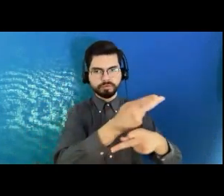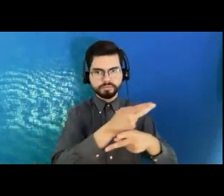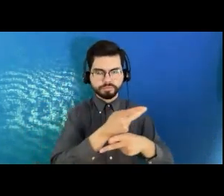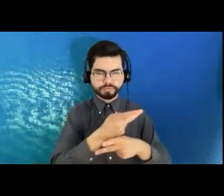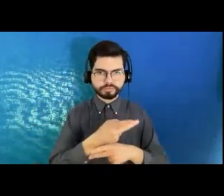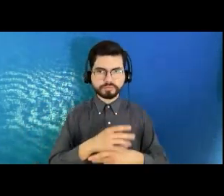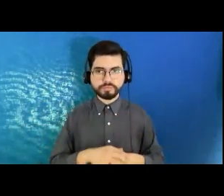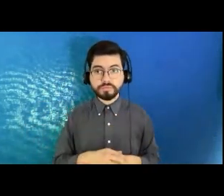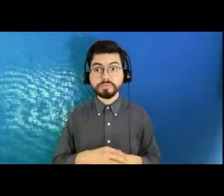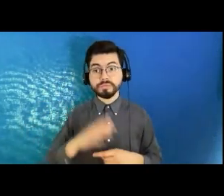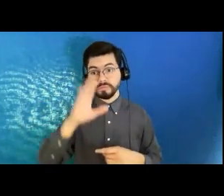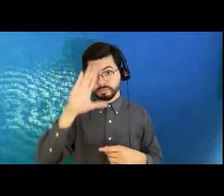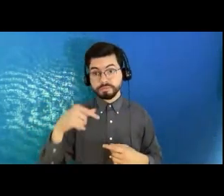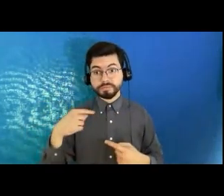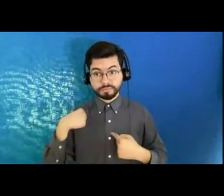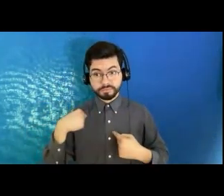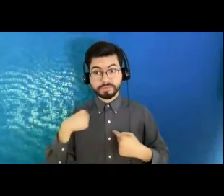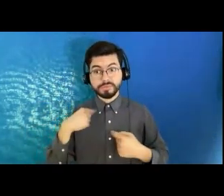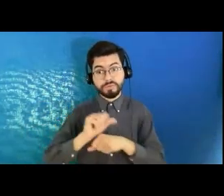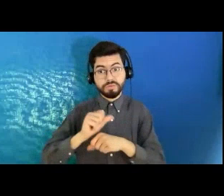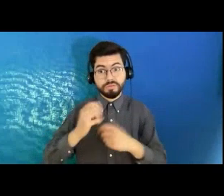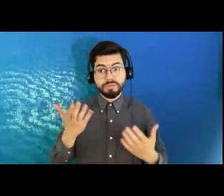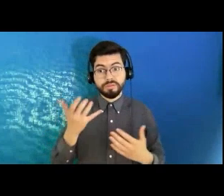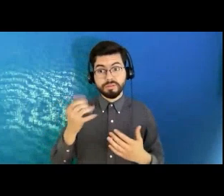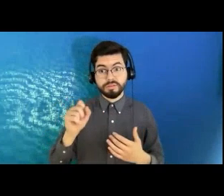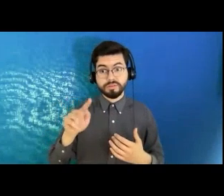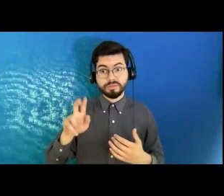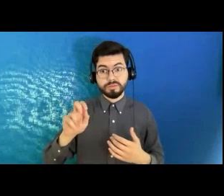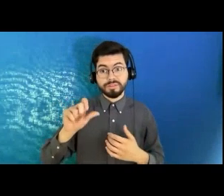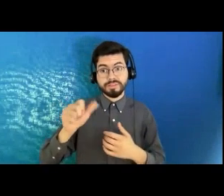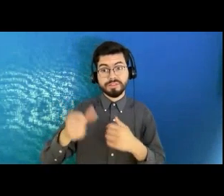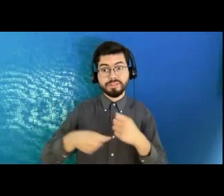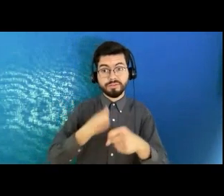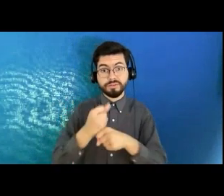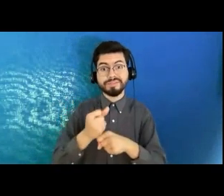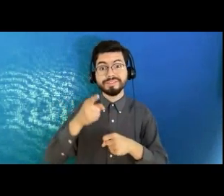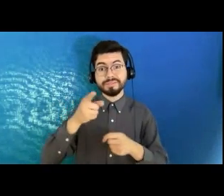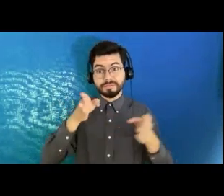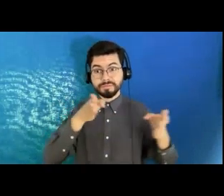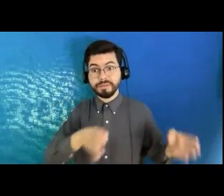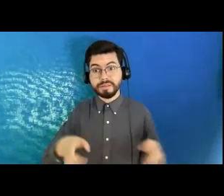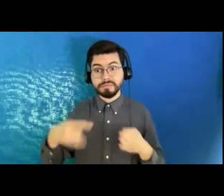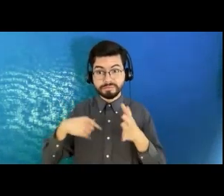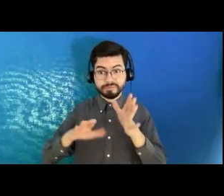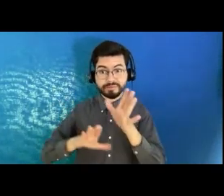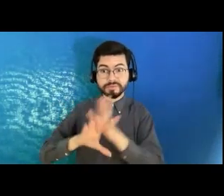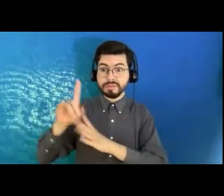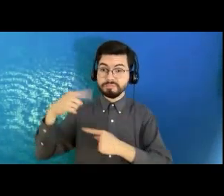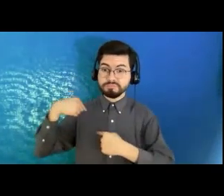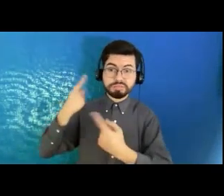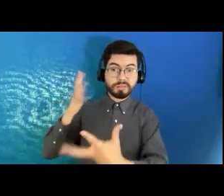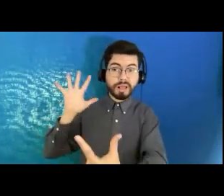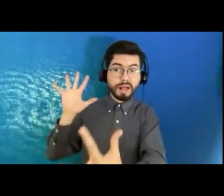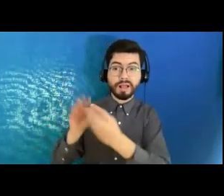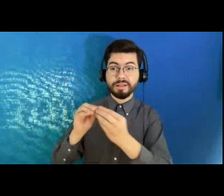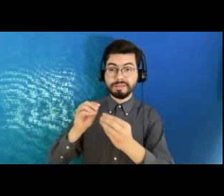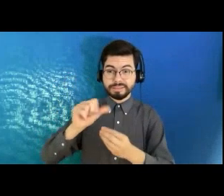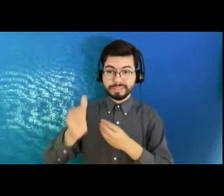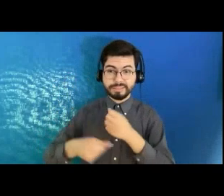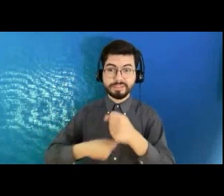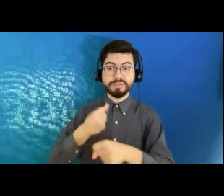in Yellowstone for 10 years. I've been working on this plan for all of those 10 years. So this has been a long time coming. It's very